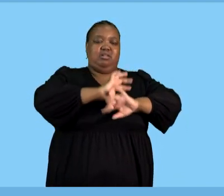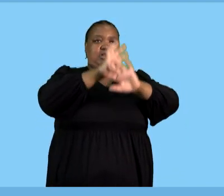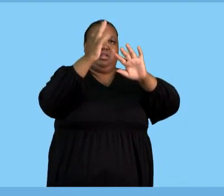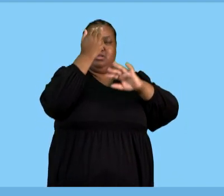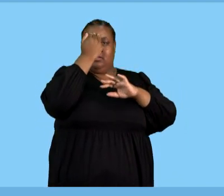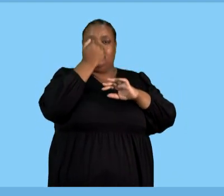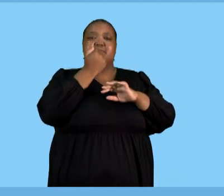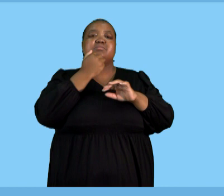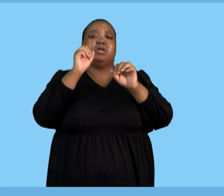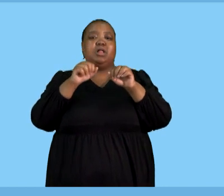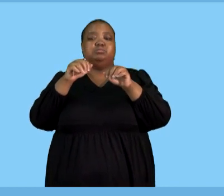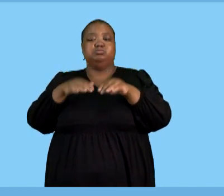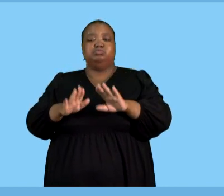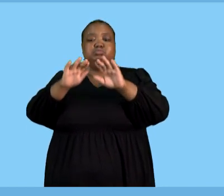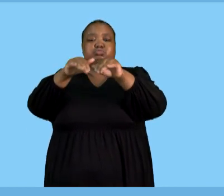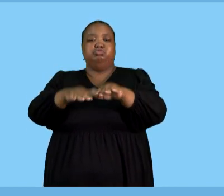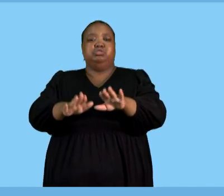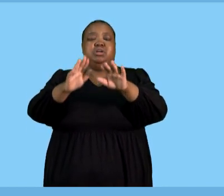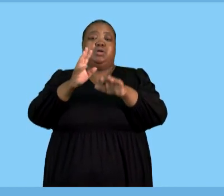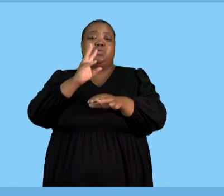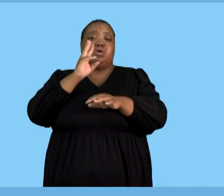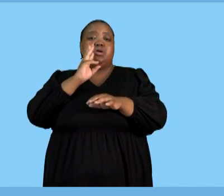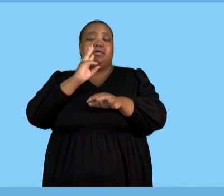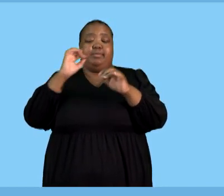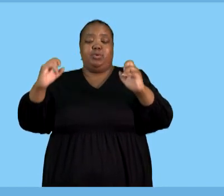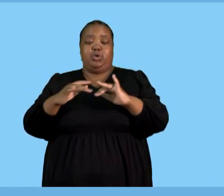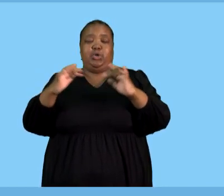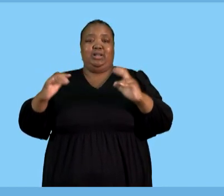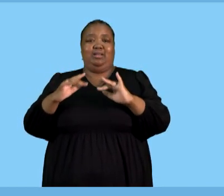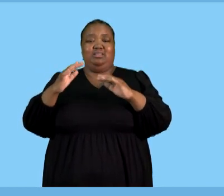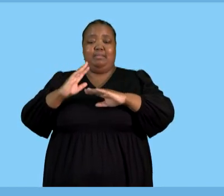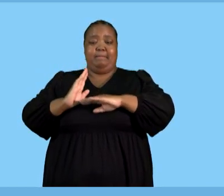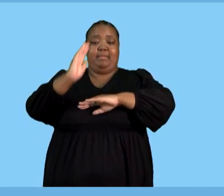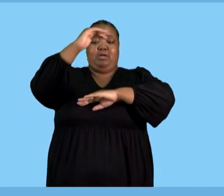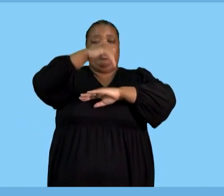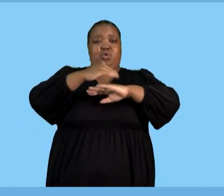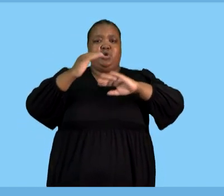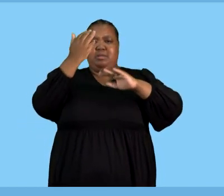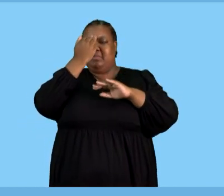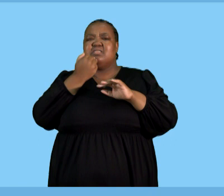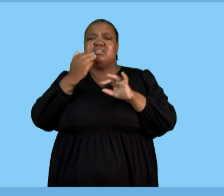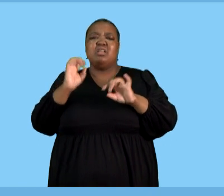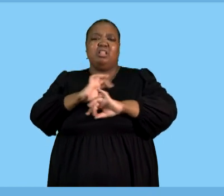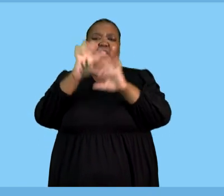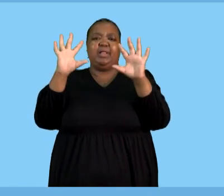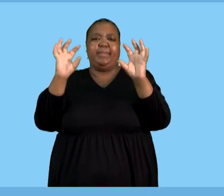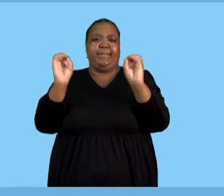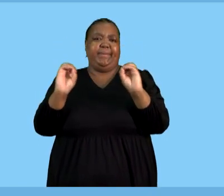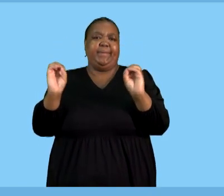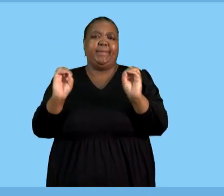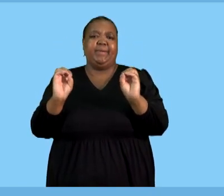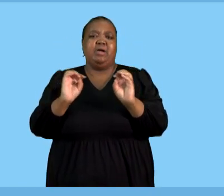rippled water, it's a wavy water, it doesn't give us a clear picture of this particular mountain here. And why is that happening?